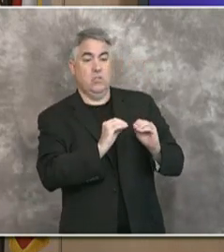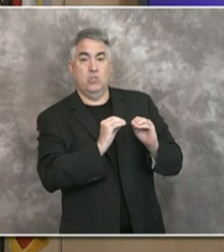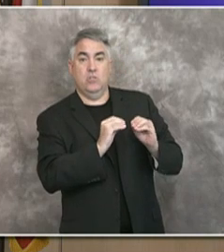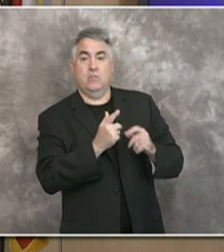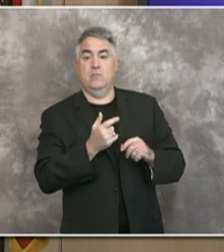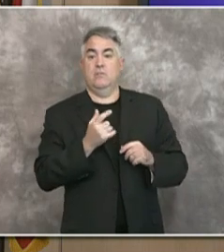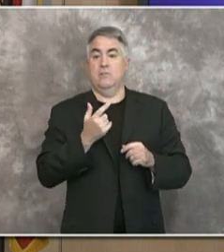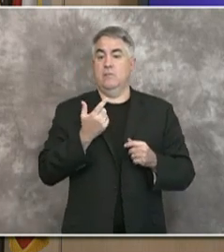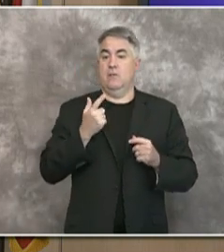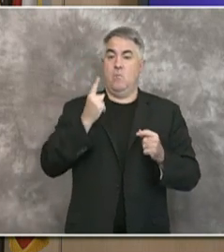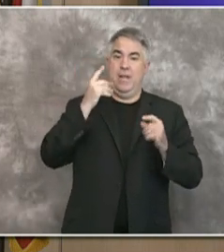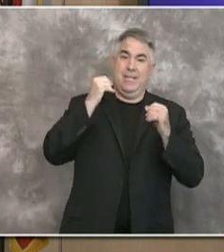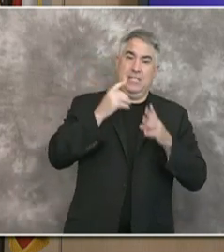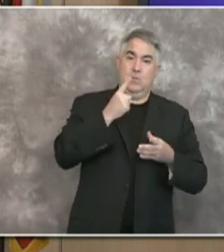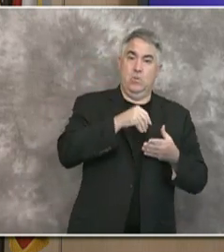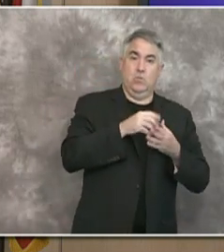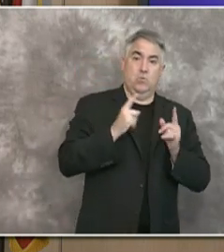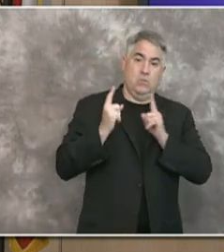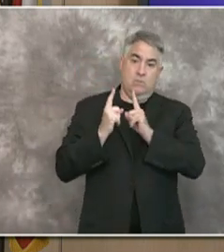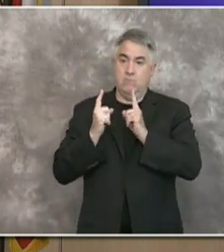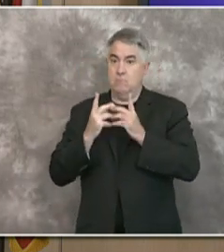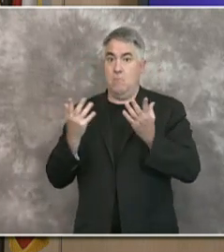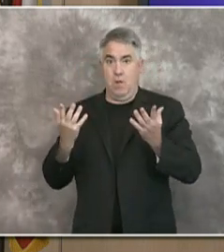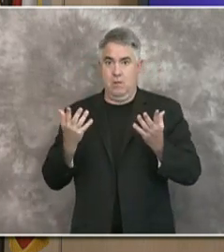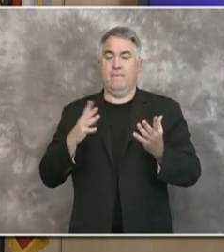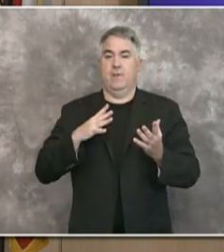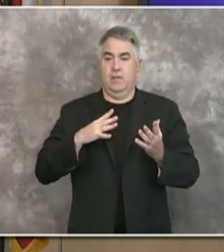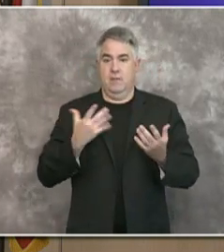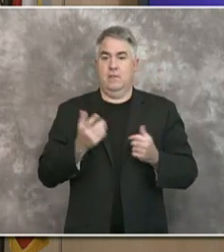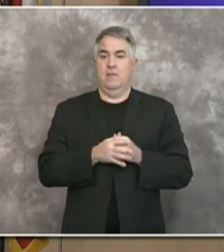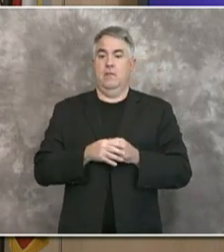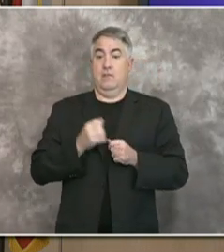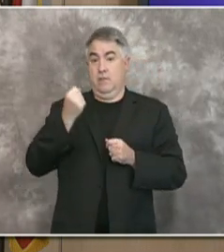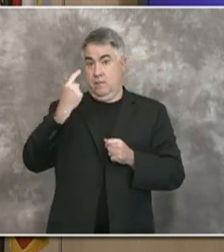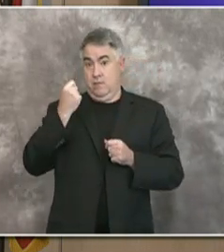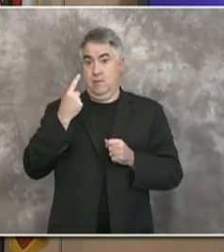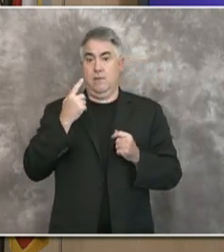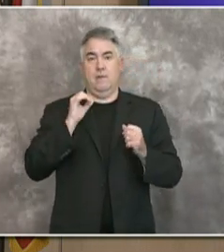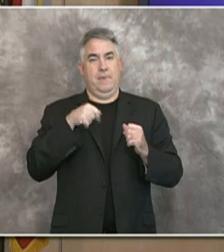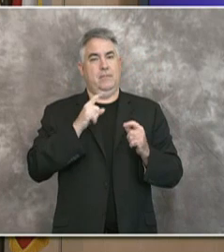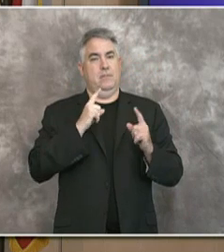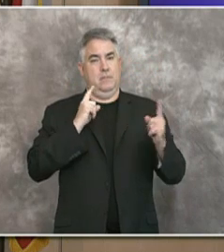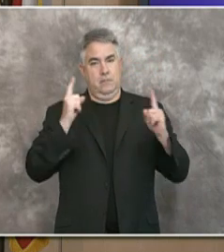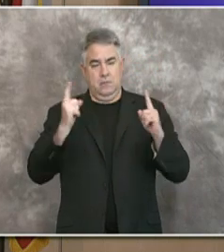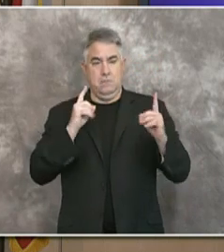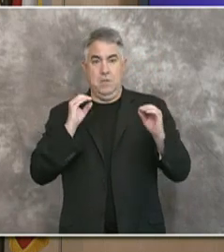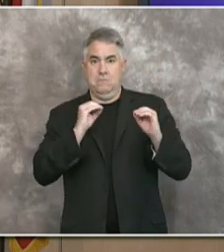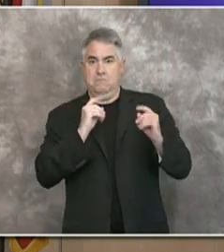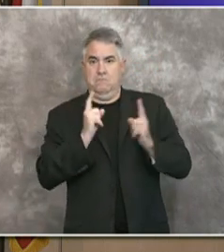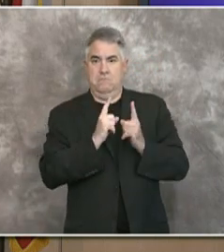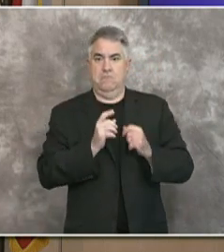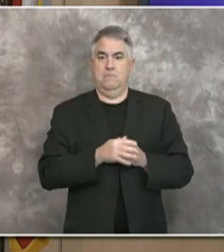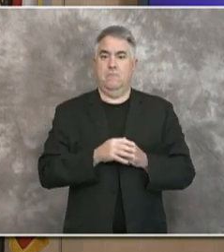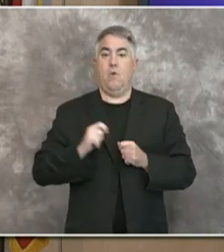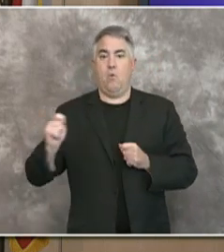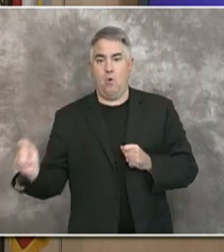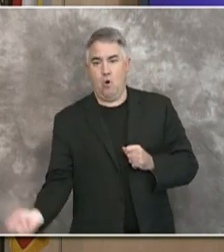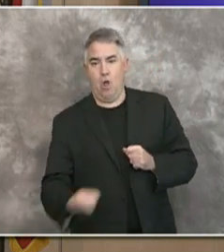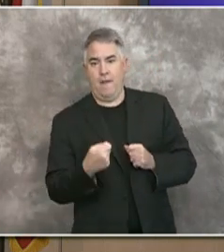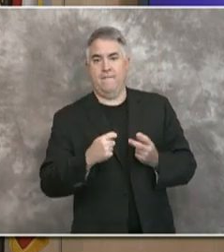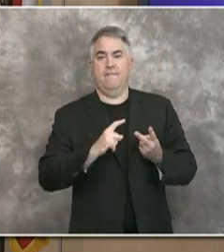for sports activities will be allowed. Only when physical distancing can be followed. So this could include things like golf and tennis